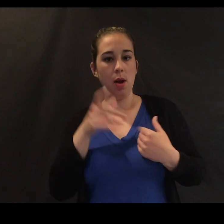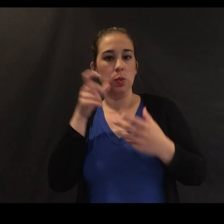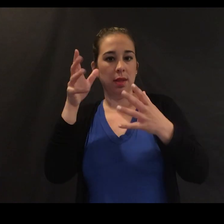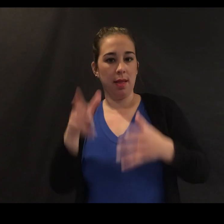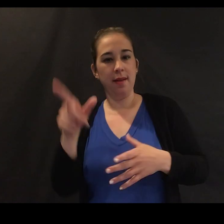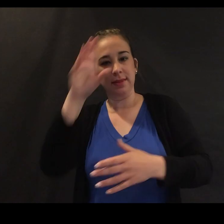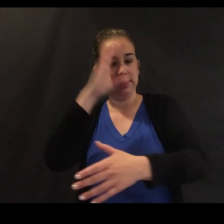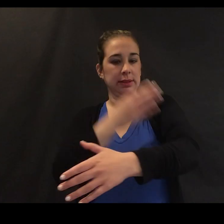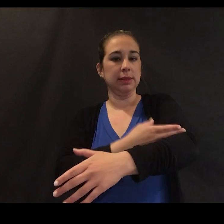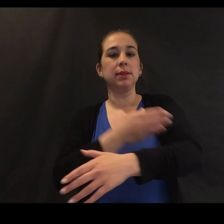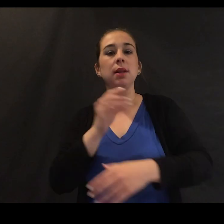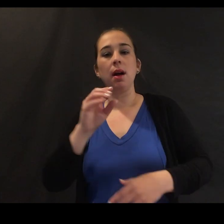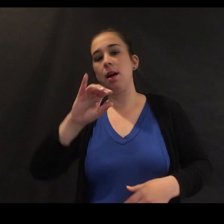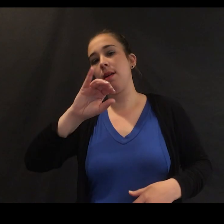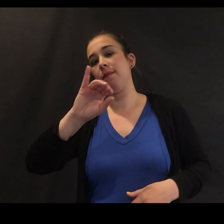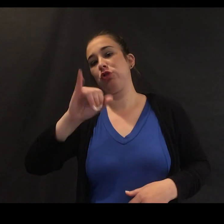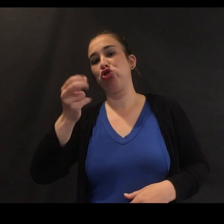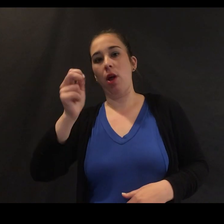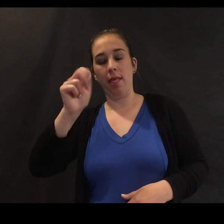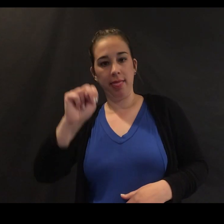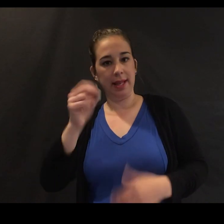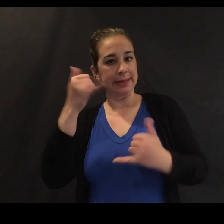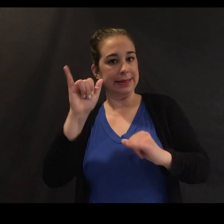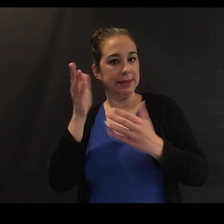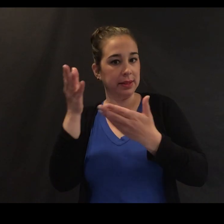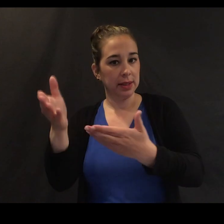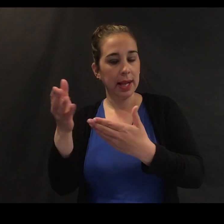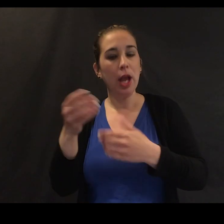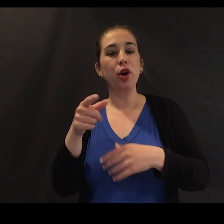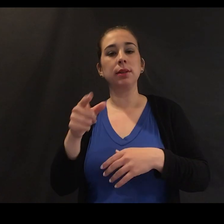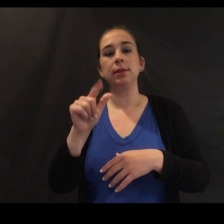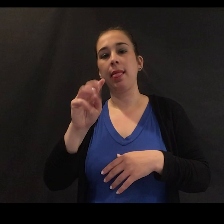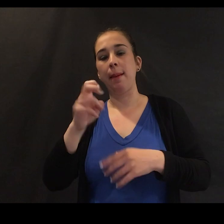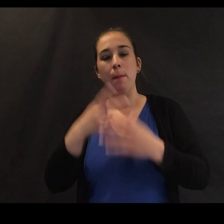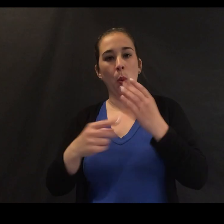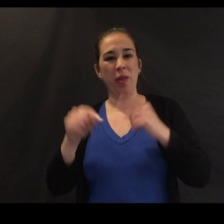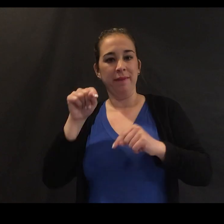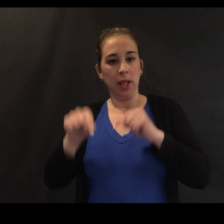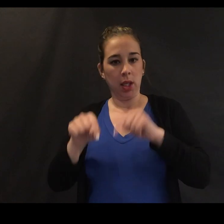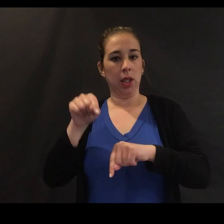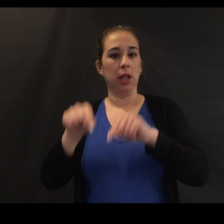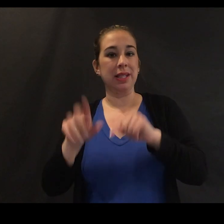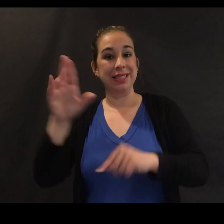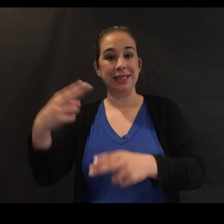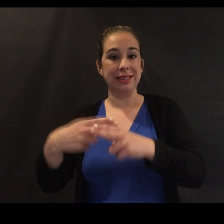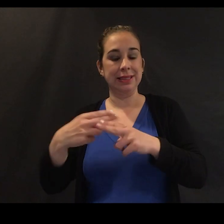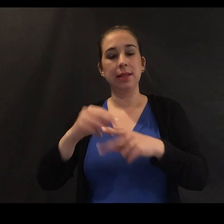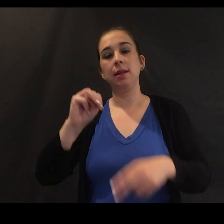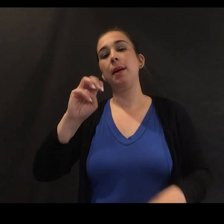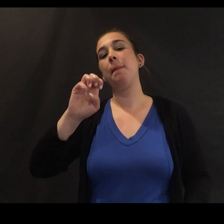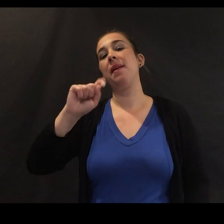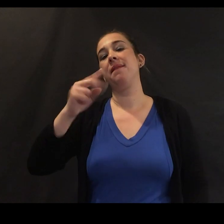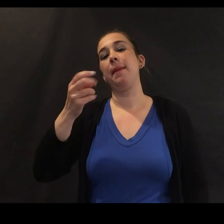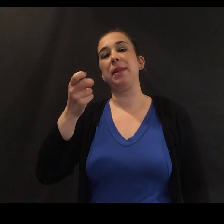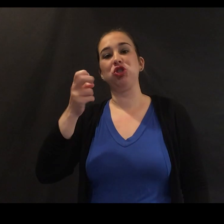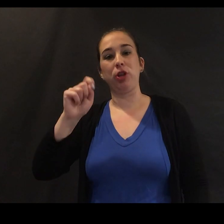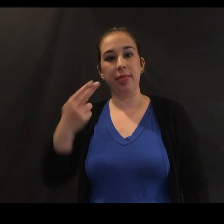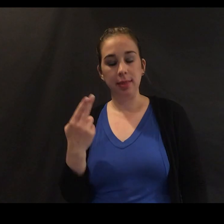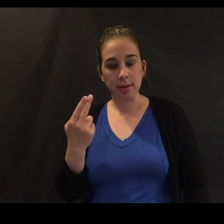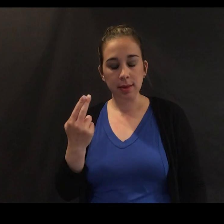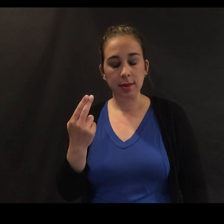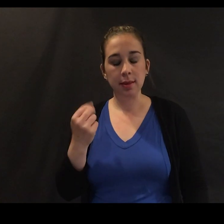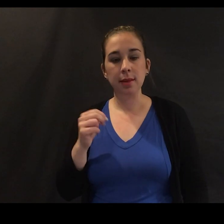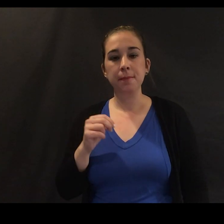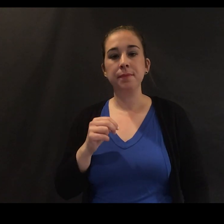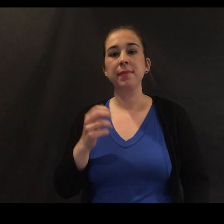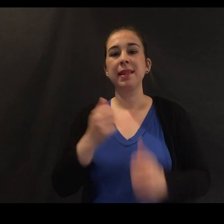sons of Jonathan is left. He's lame in both feet, and his name is Mephibosheth." Stop there for everybody.